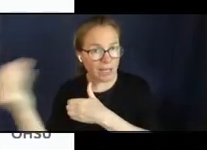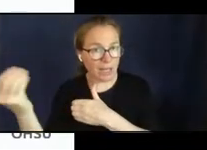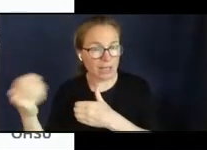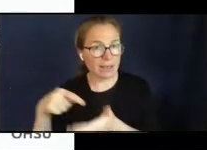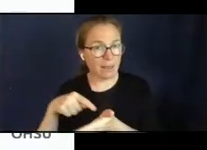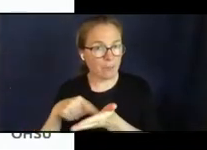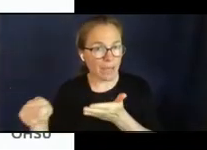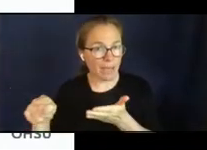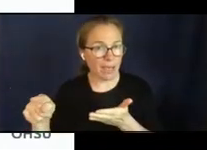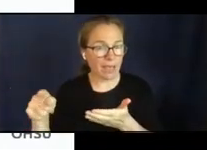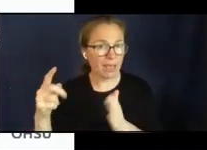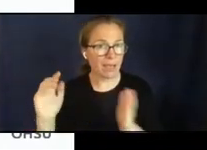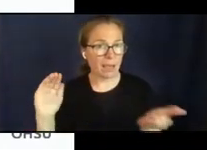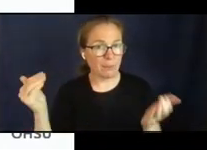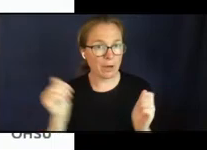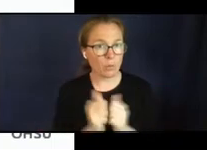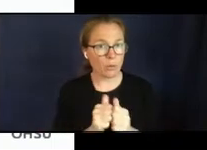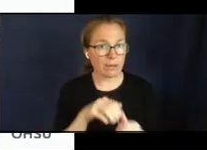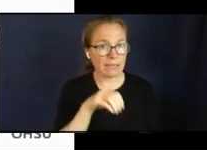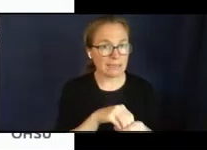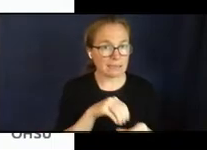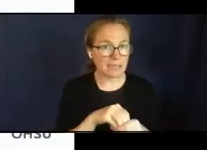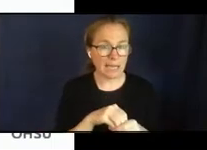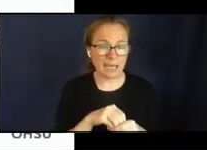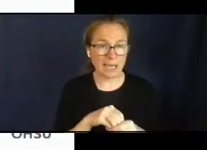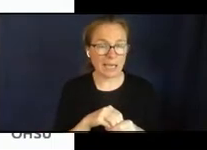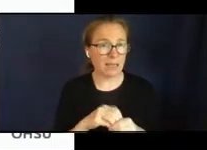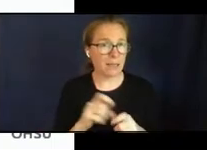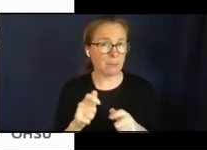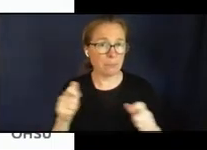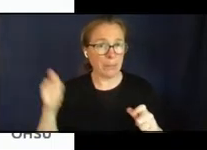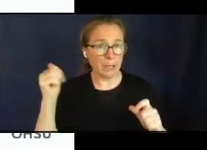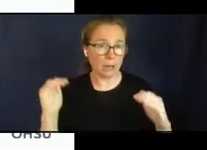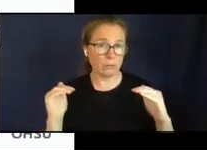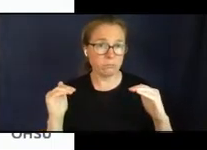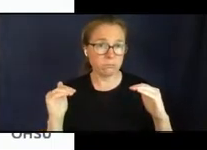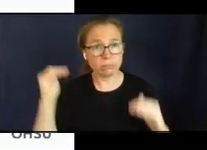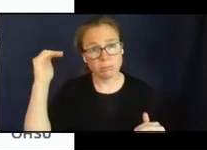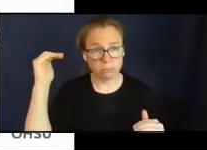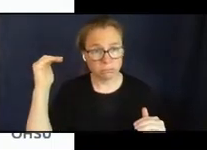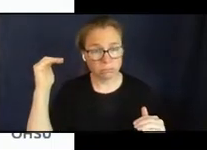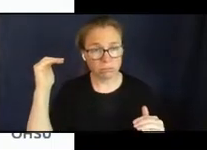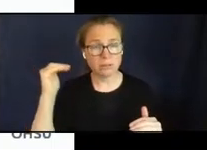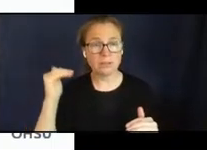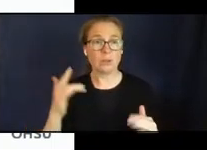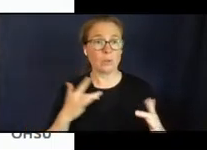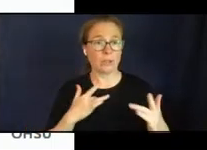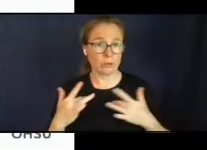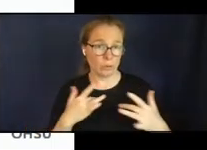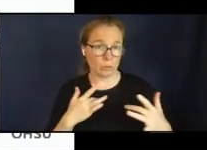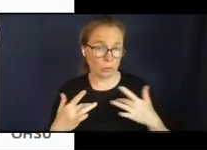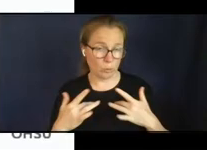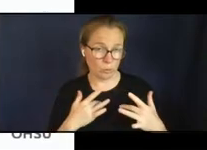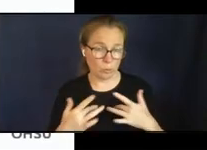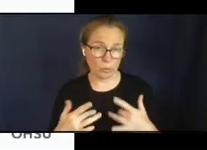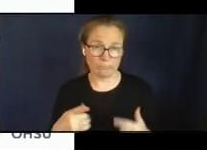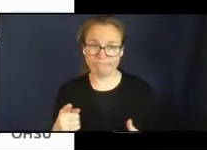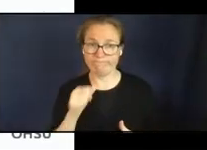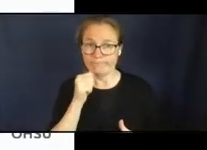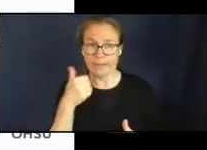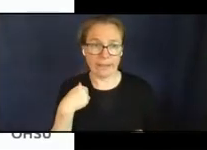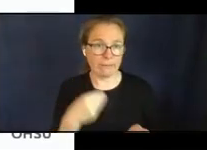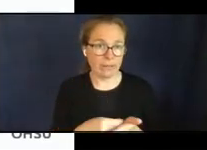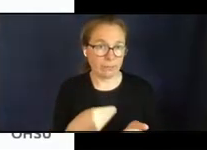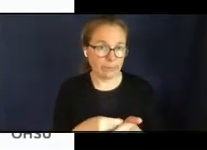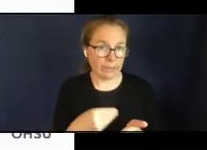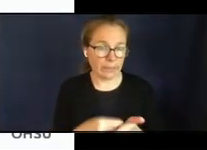shows sort of a bigger picture of what may be going on. And my concern is it that we don't have the funding in order to